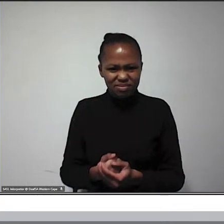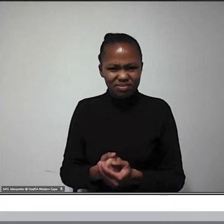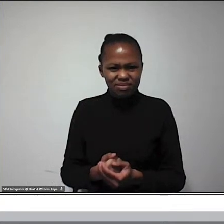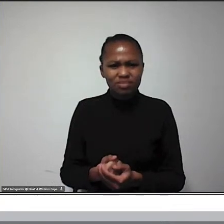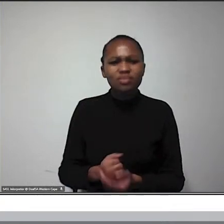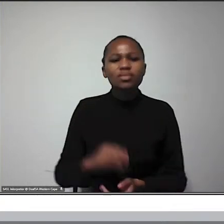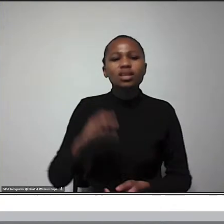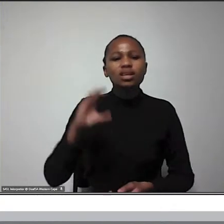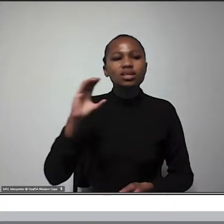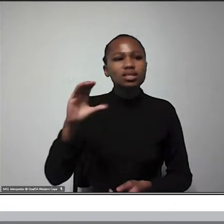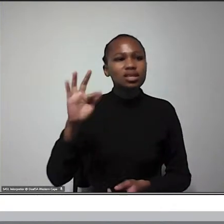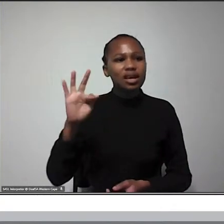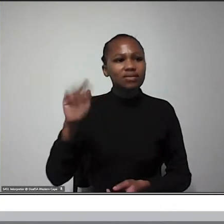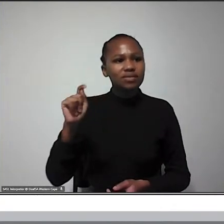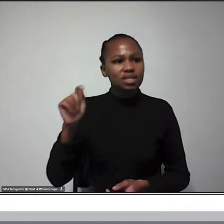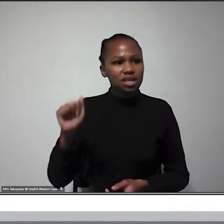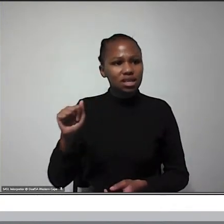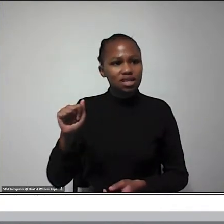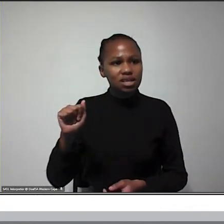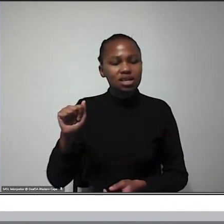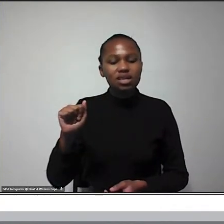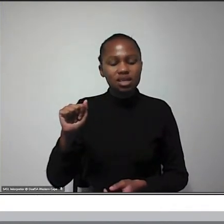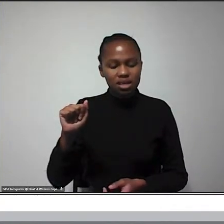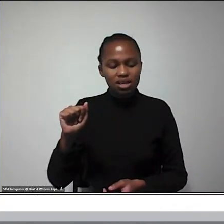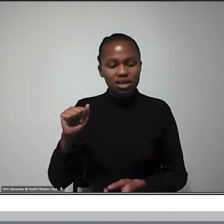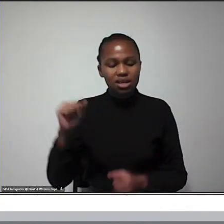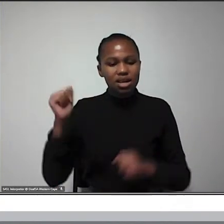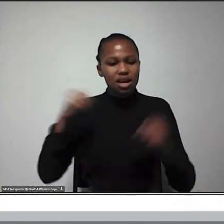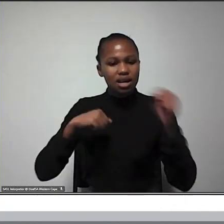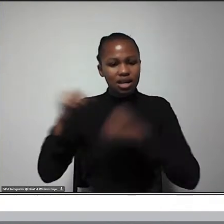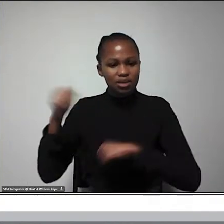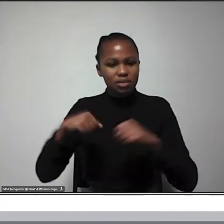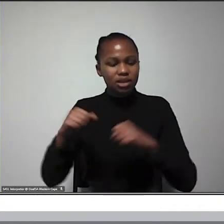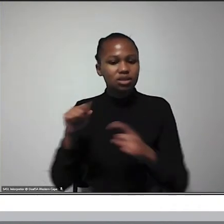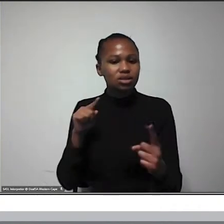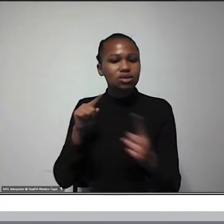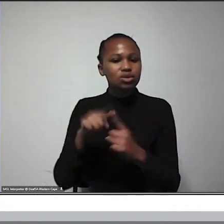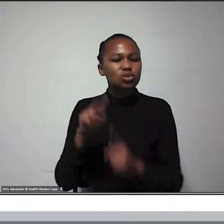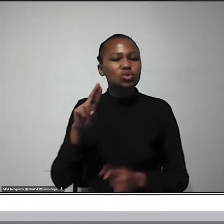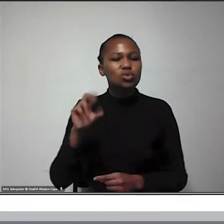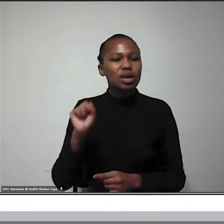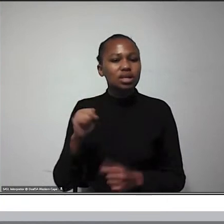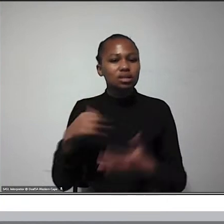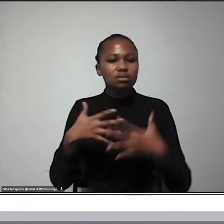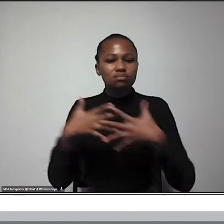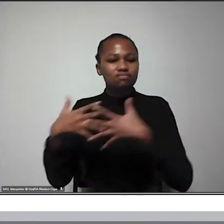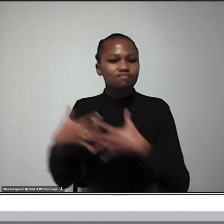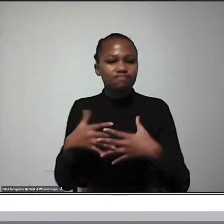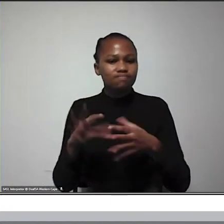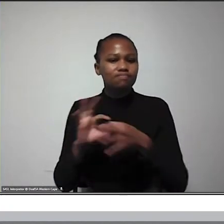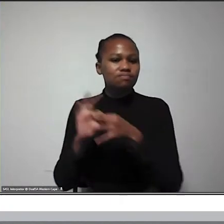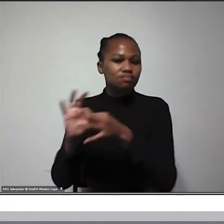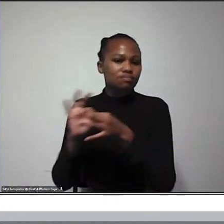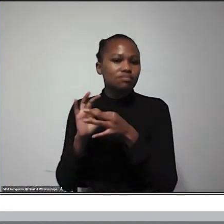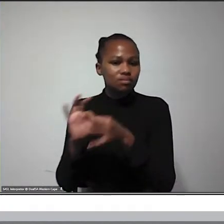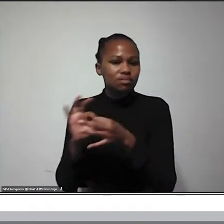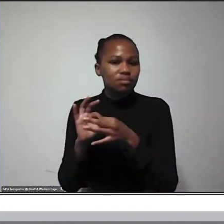AFCFTA, Continental Free Trade Agreement to US type of relationship, rather